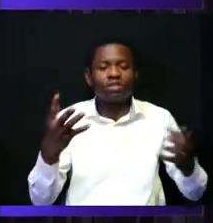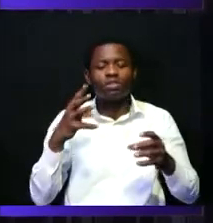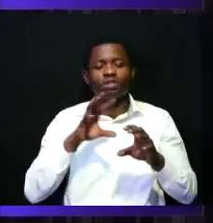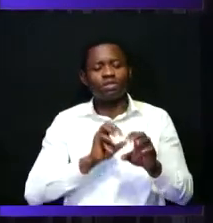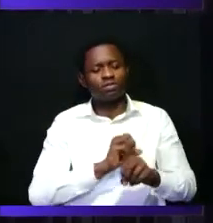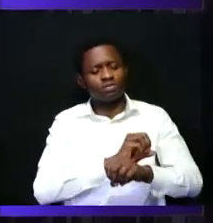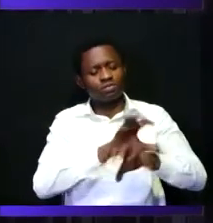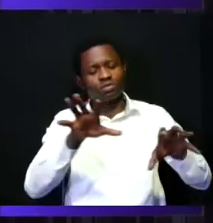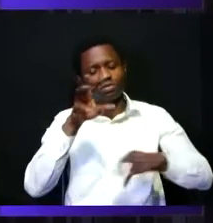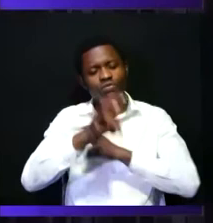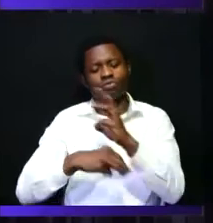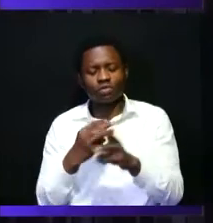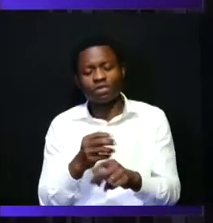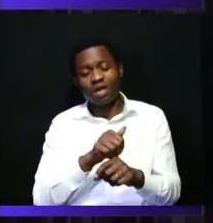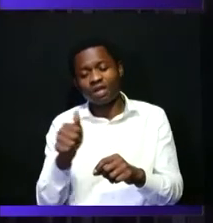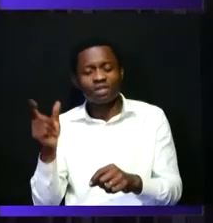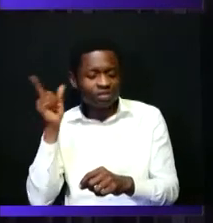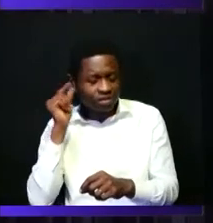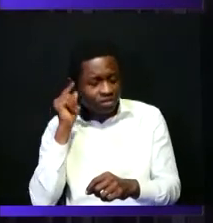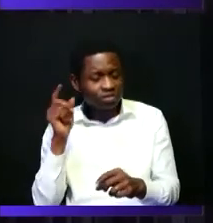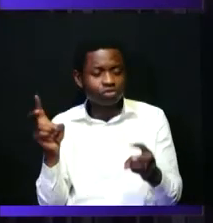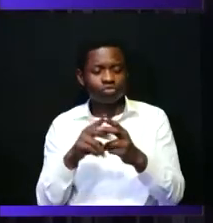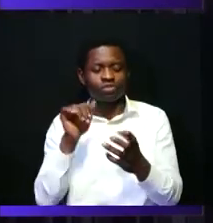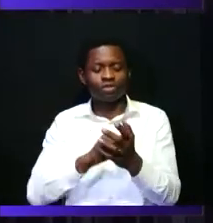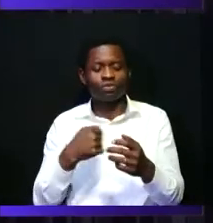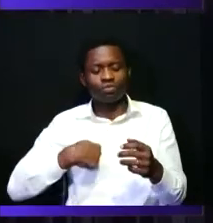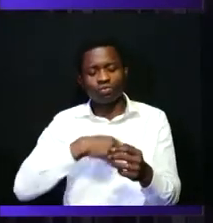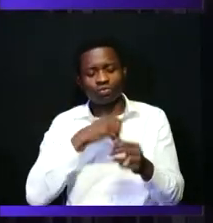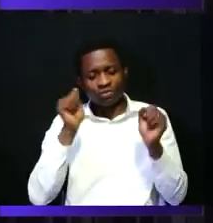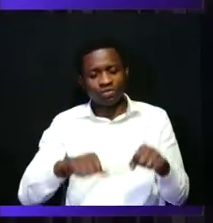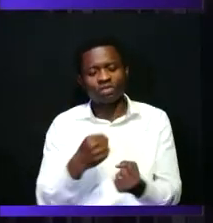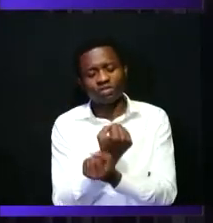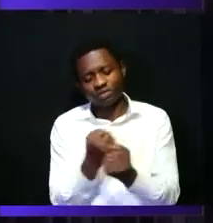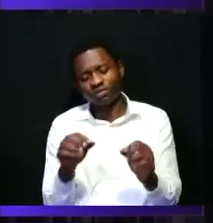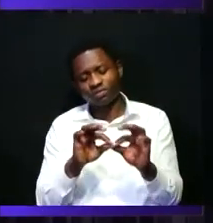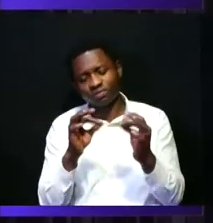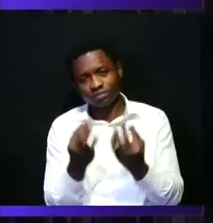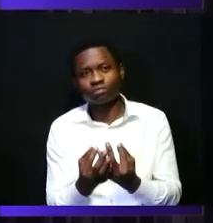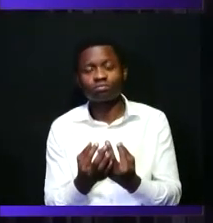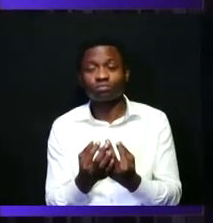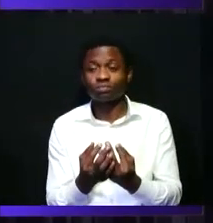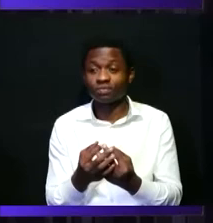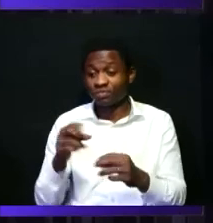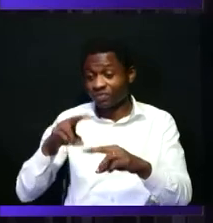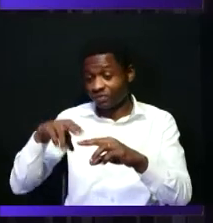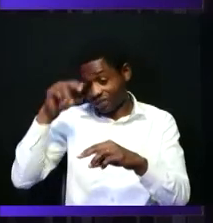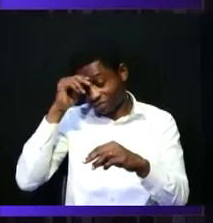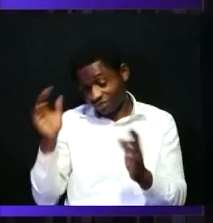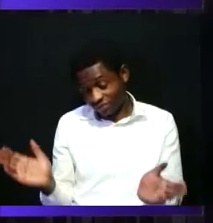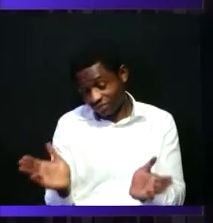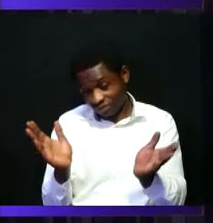that we would be able to save the families. Our Father has admonished us that